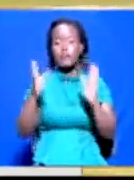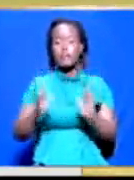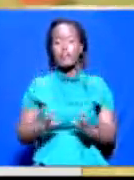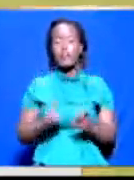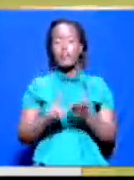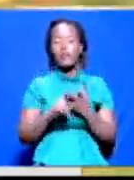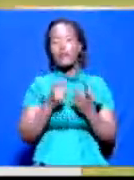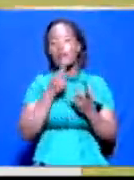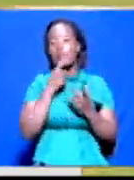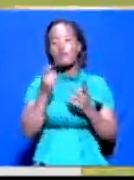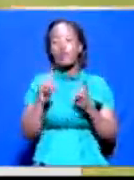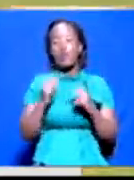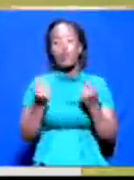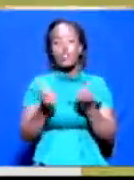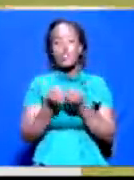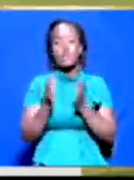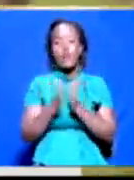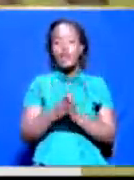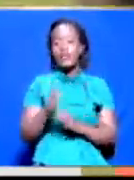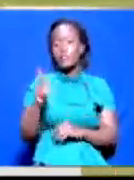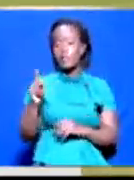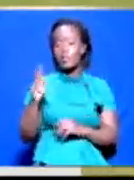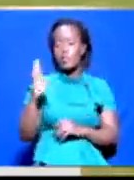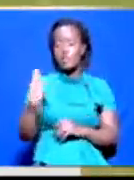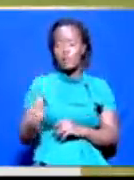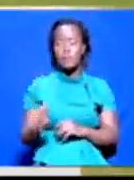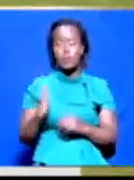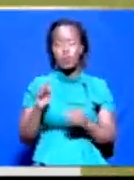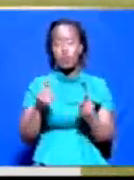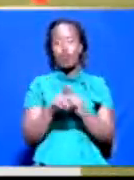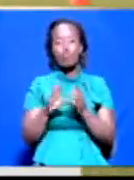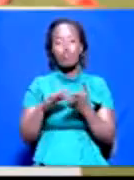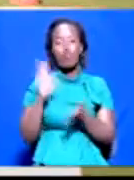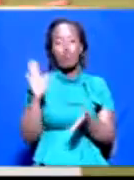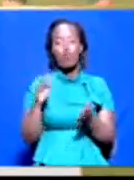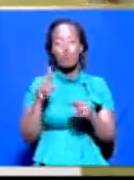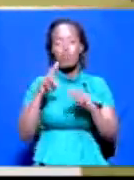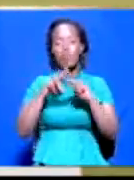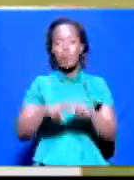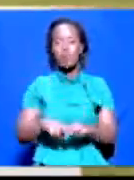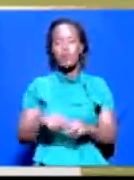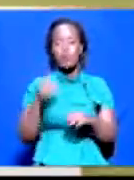Benson Omala and KCB's Regan Otieno among those who will be relied upon to grab the goal